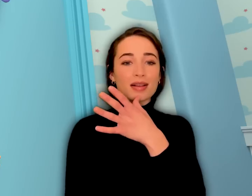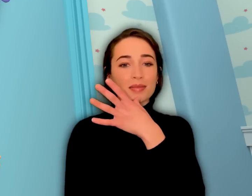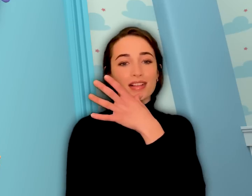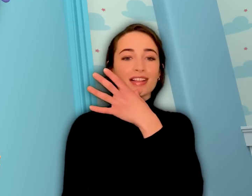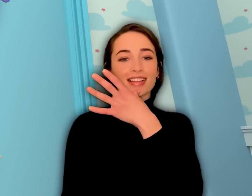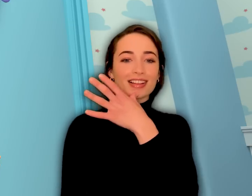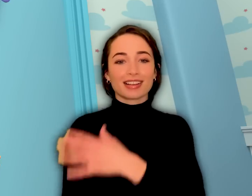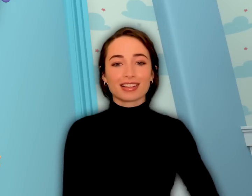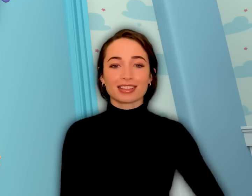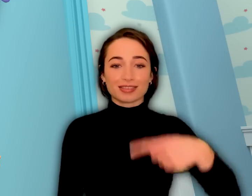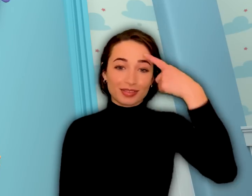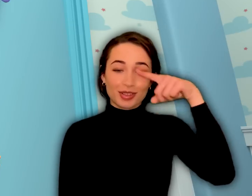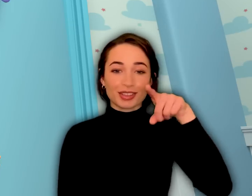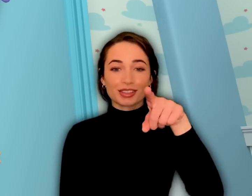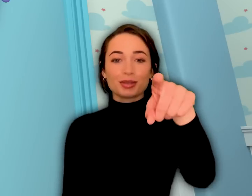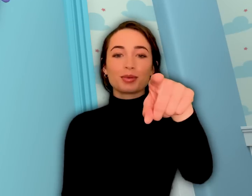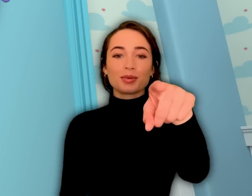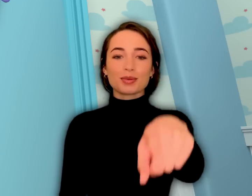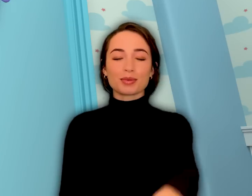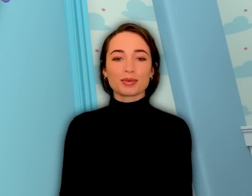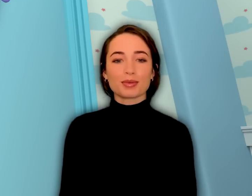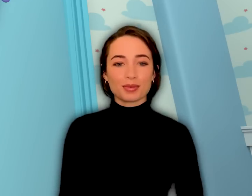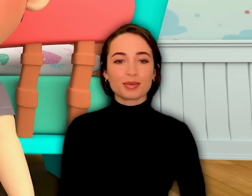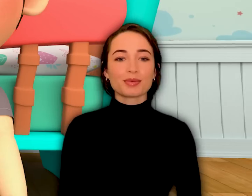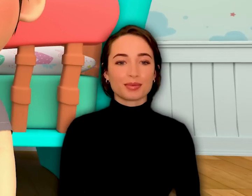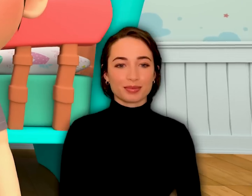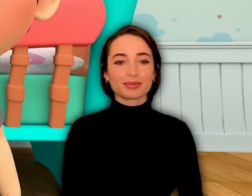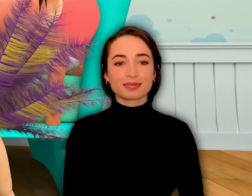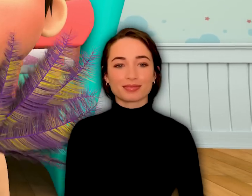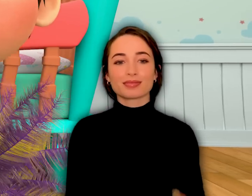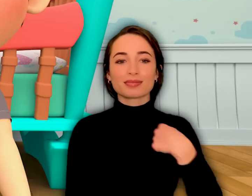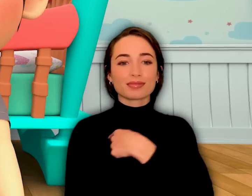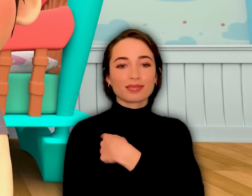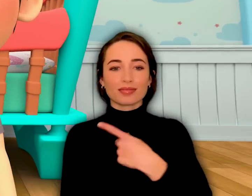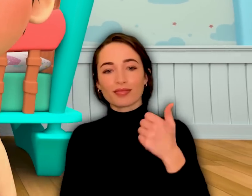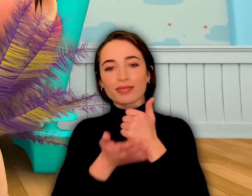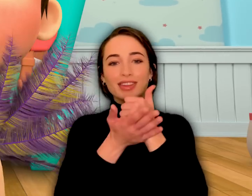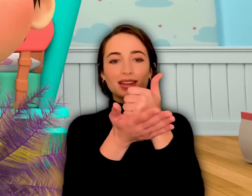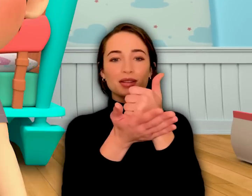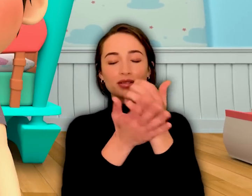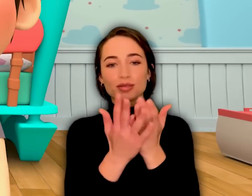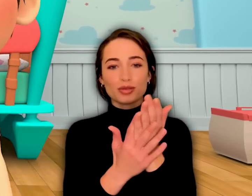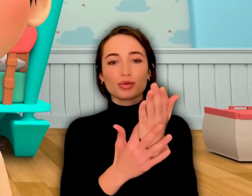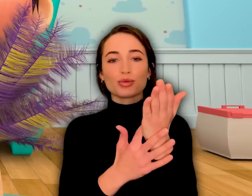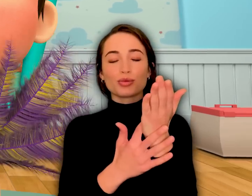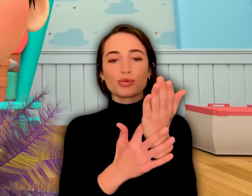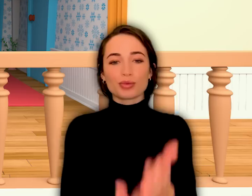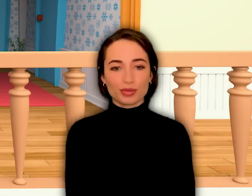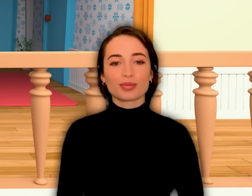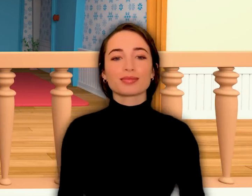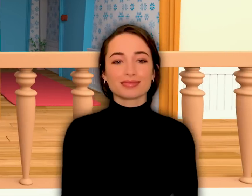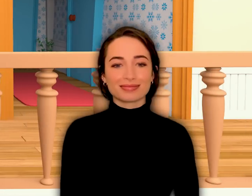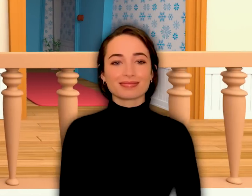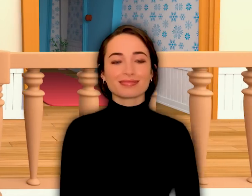mother mother here's to you we all help you